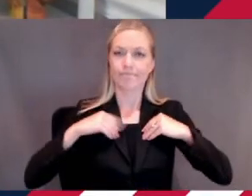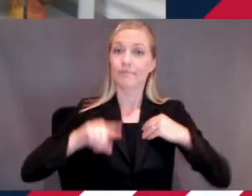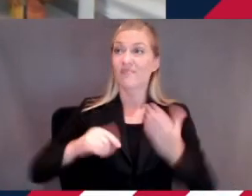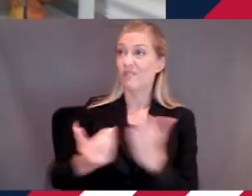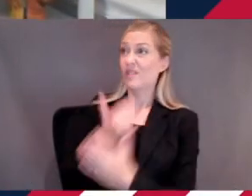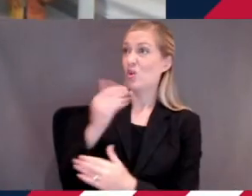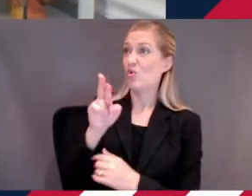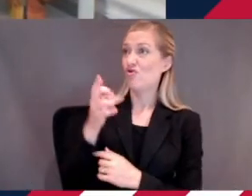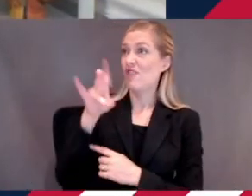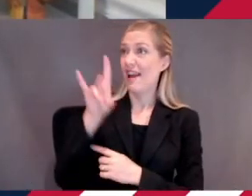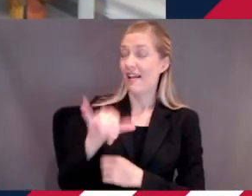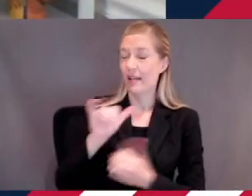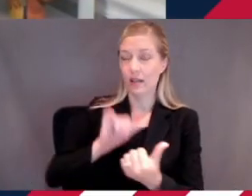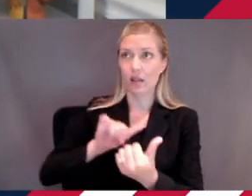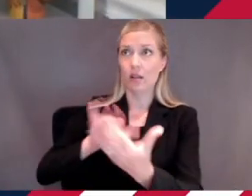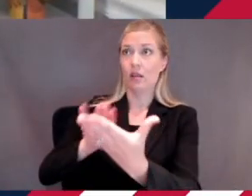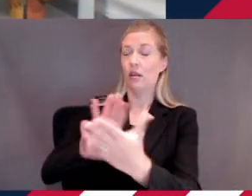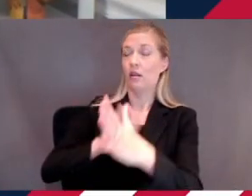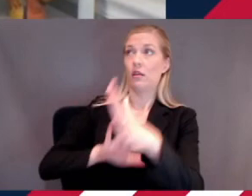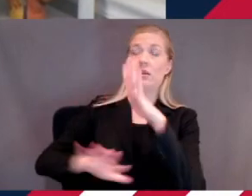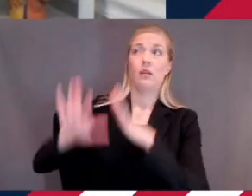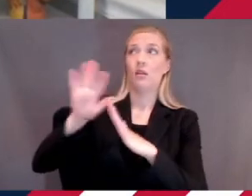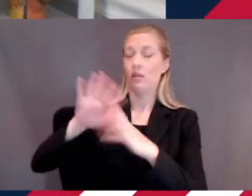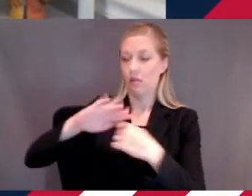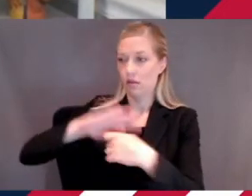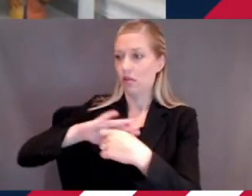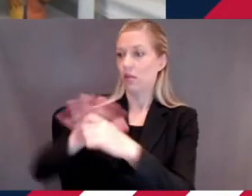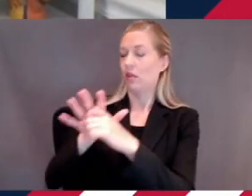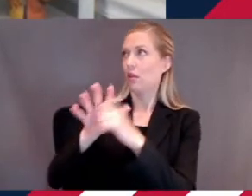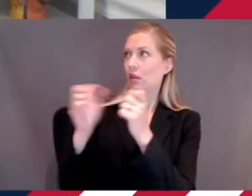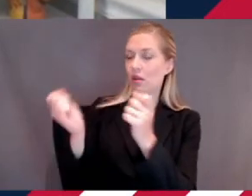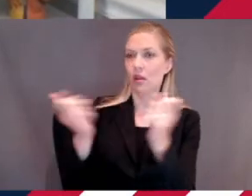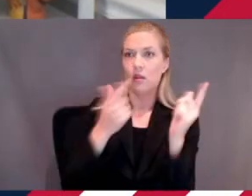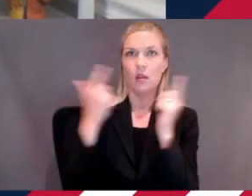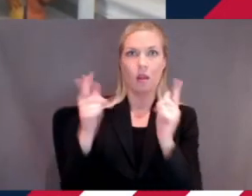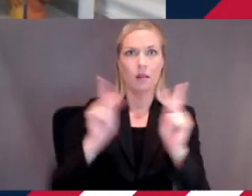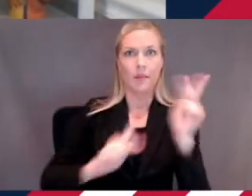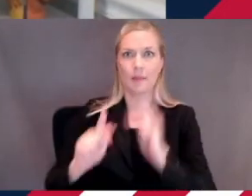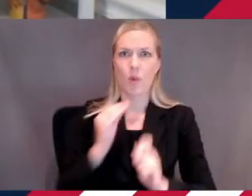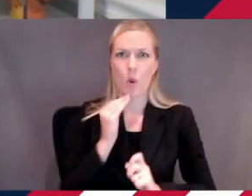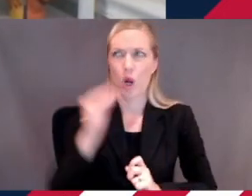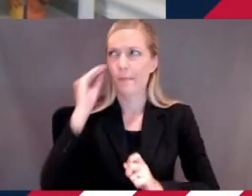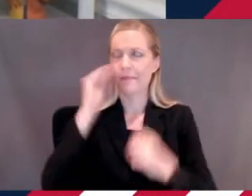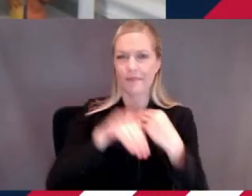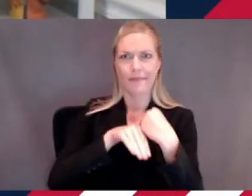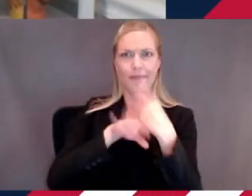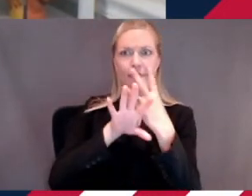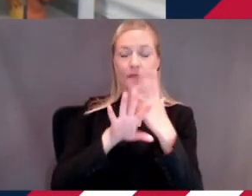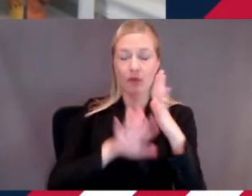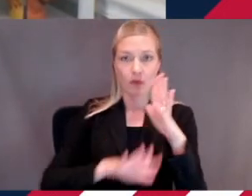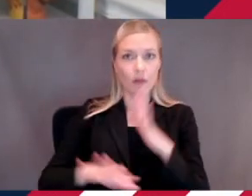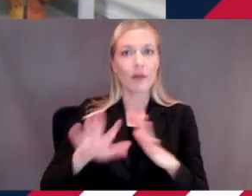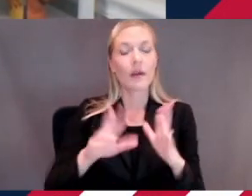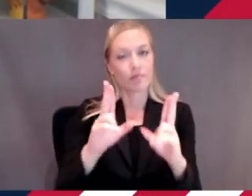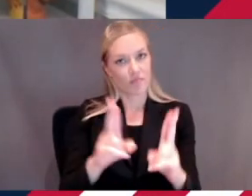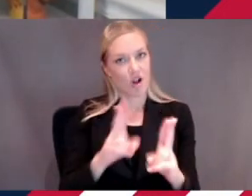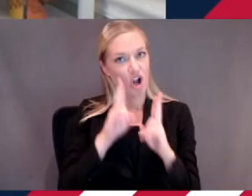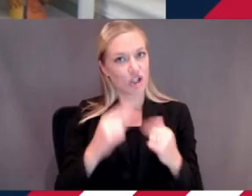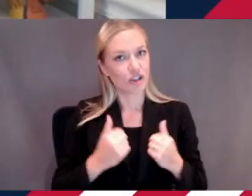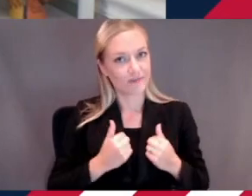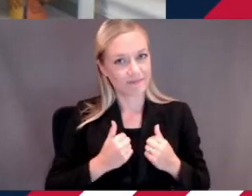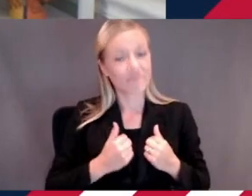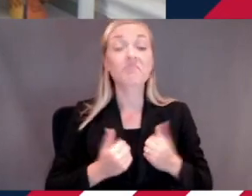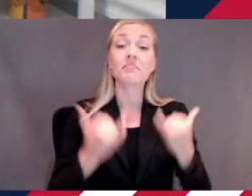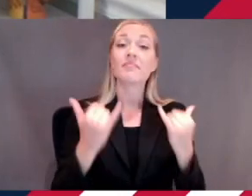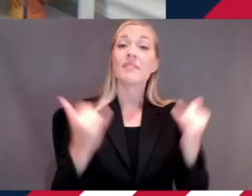and facing. We're pleased to introduce to you the Rules Committee Vice Chairs. These individuals are leaders in their own right, and